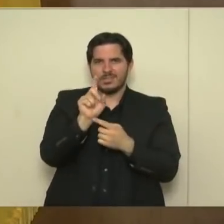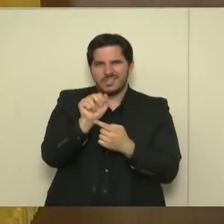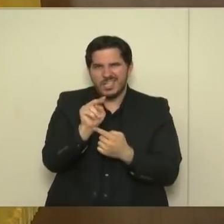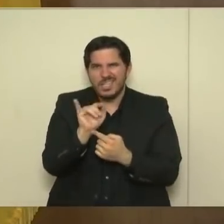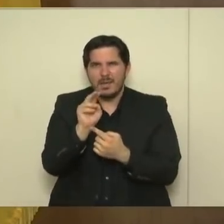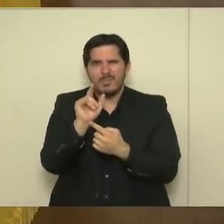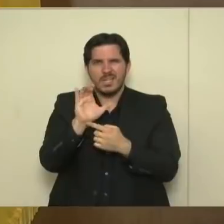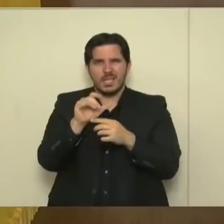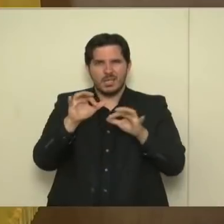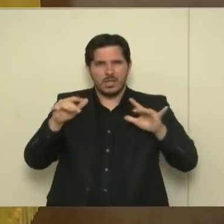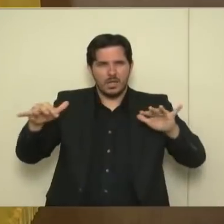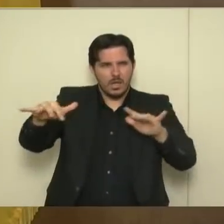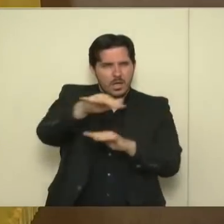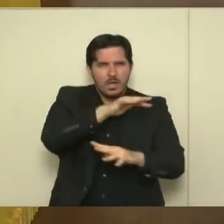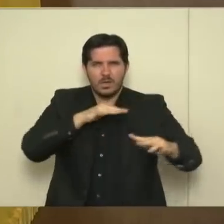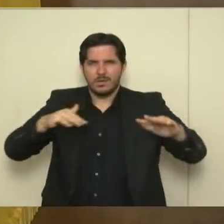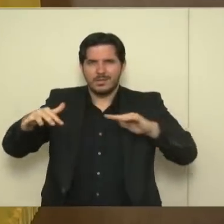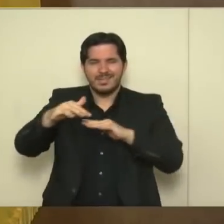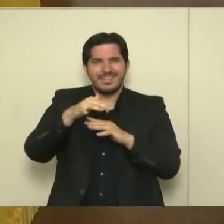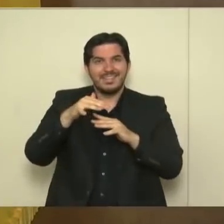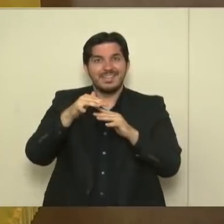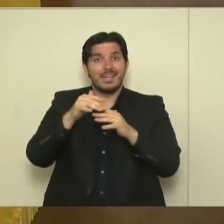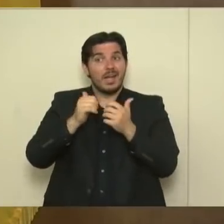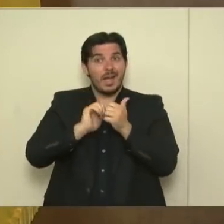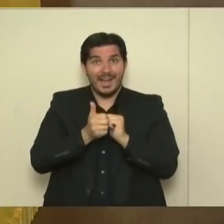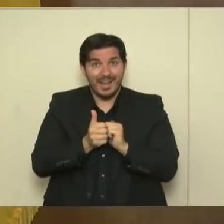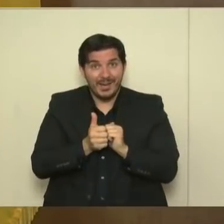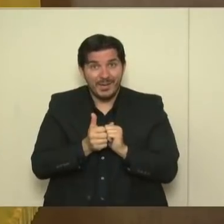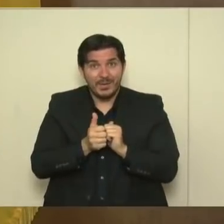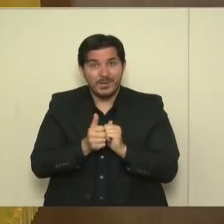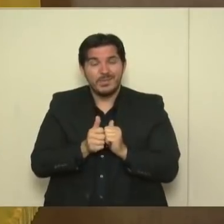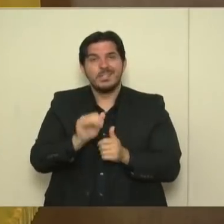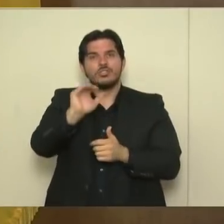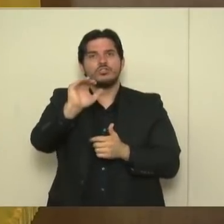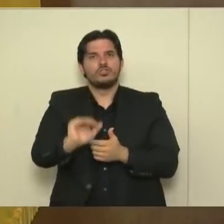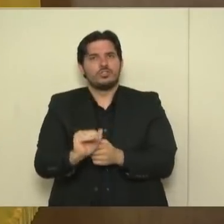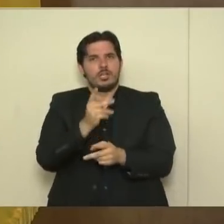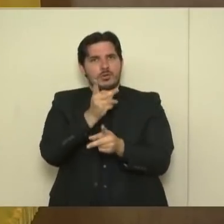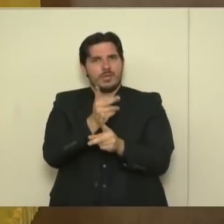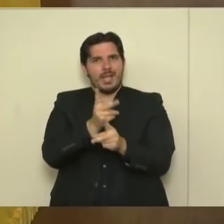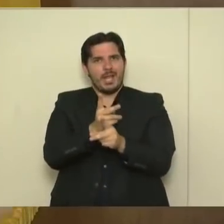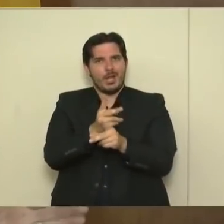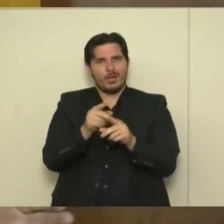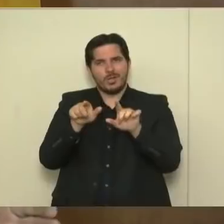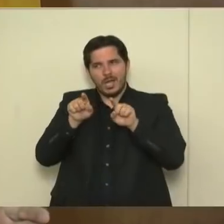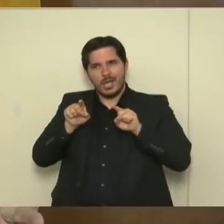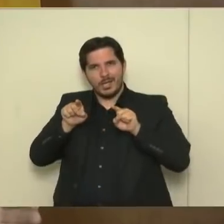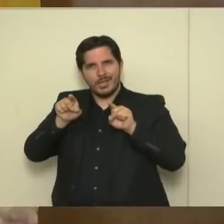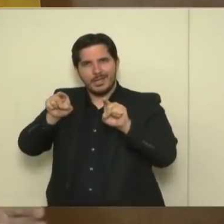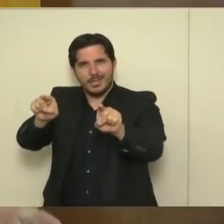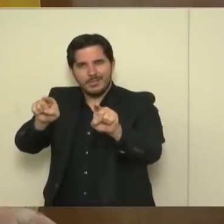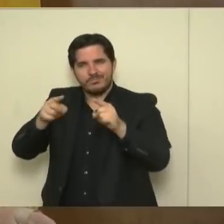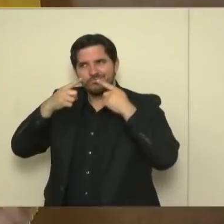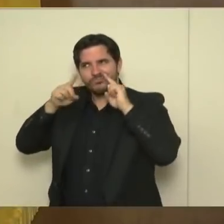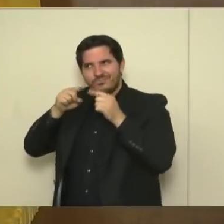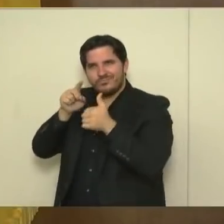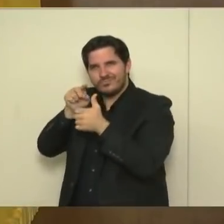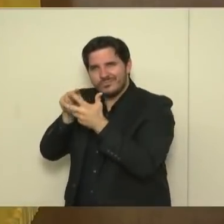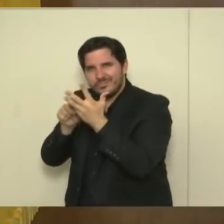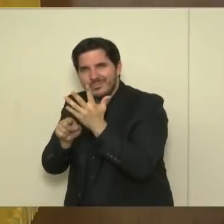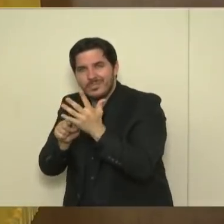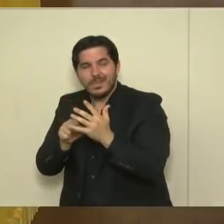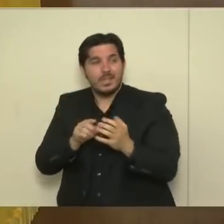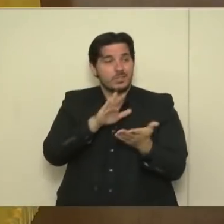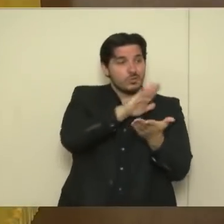that effectively, we have to make sure that childcare continues to grow right along, both with our new educational